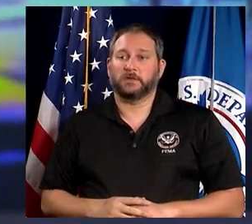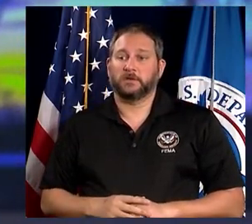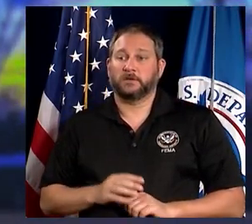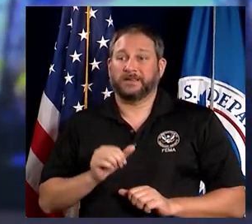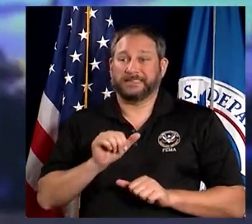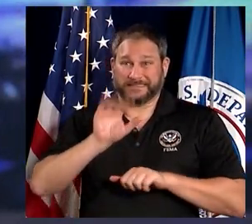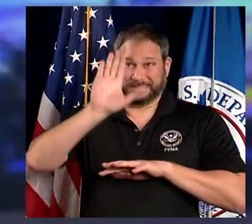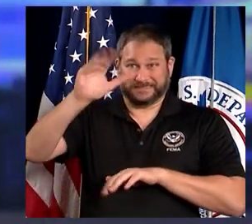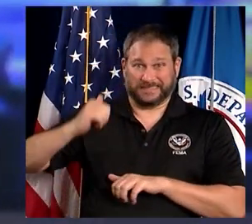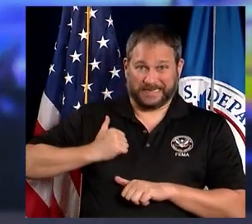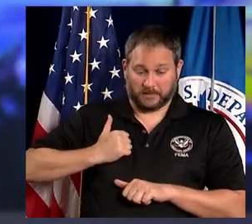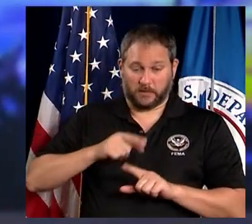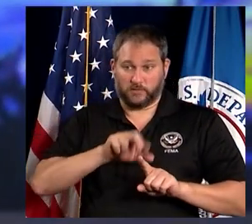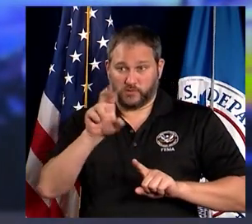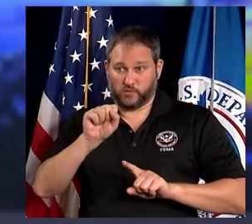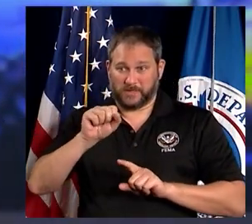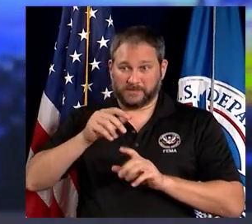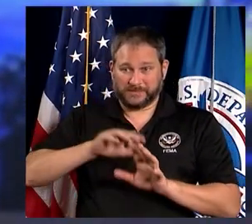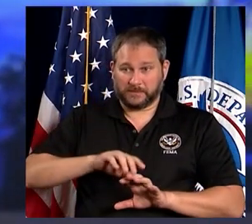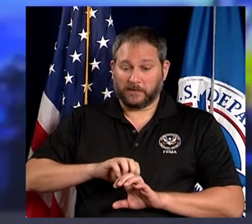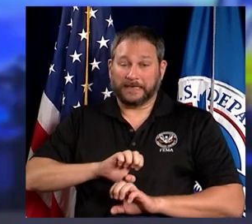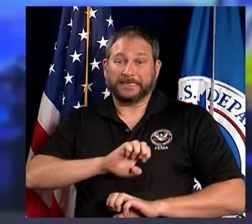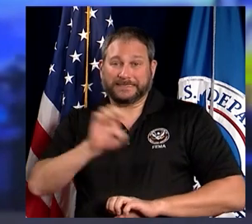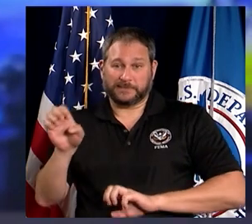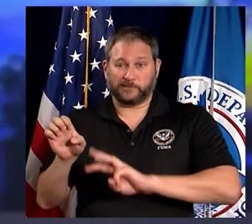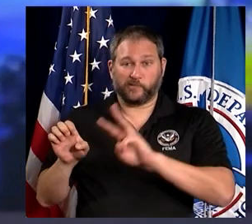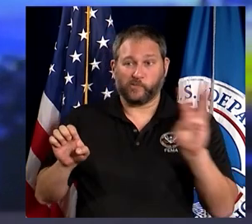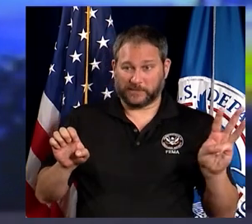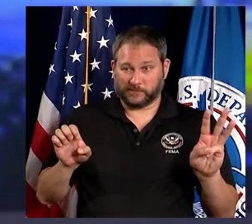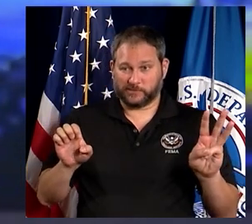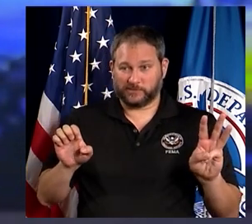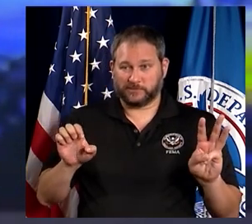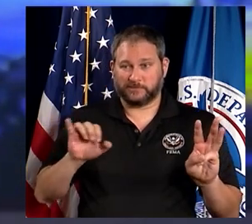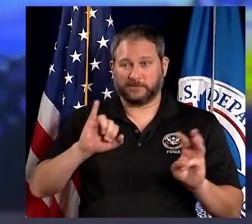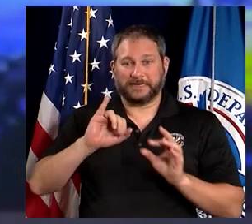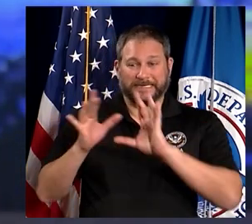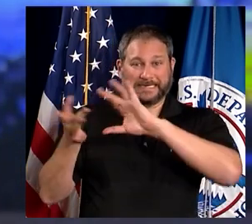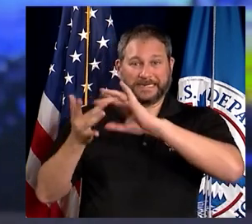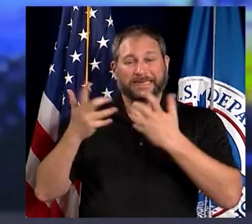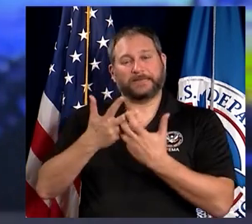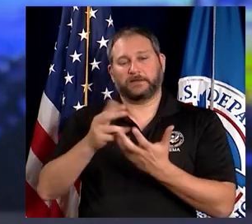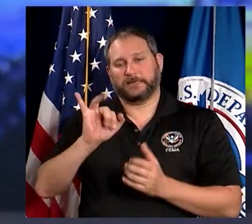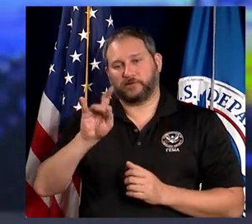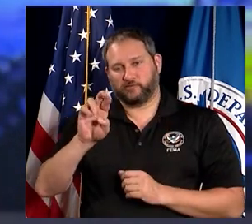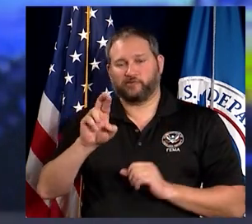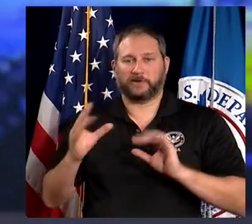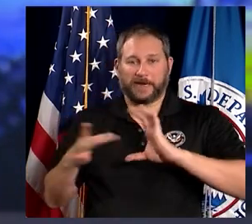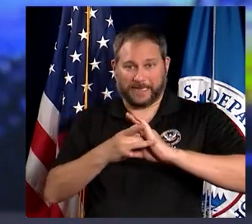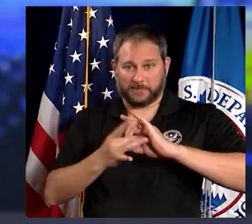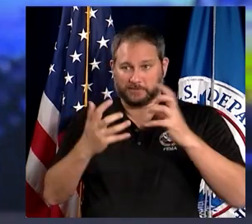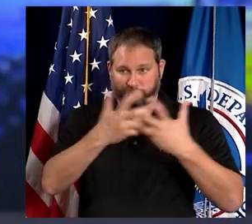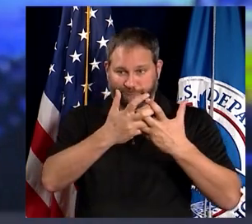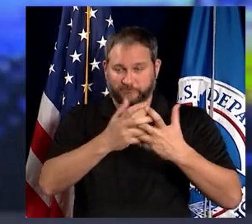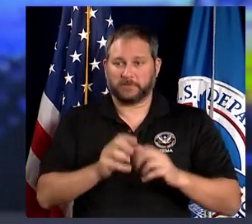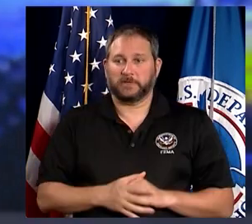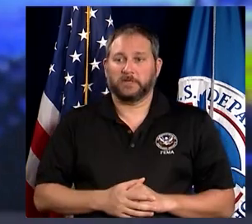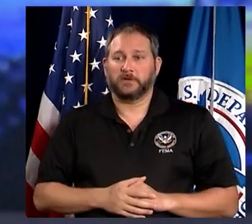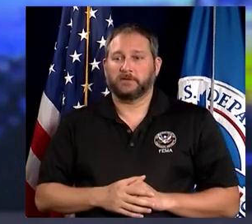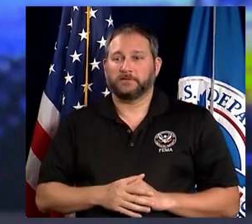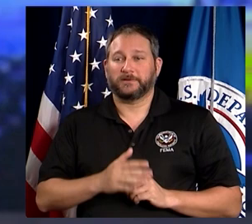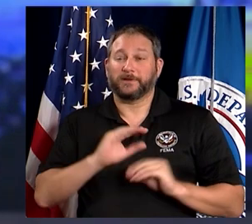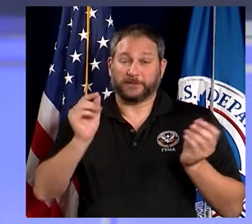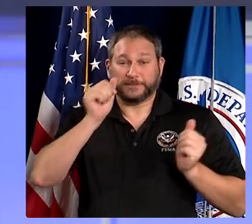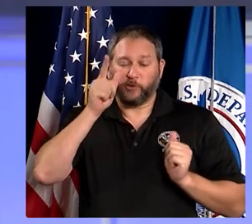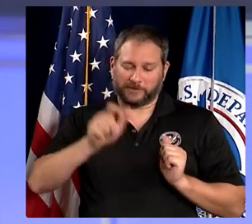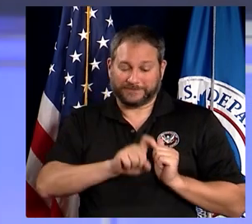cleverly called the Eastern and Western interconnects. It may come as no surprise that Texas runs its own